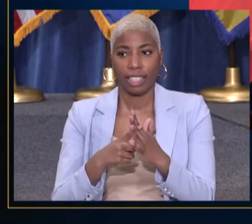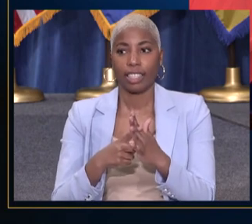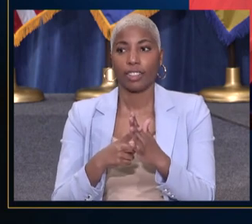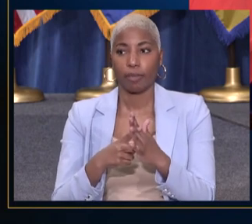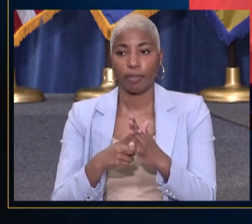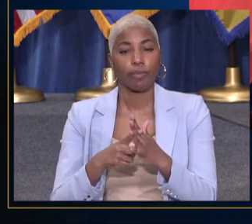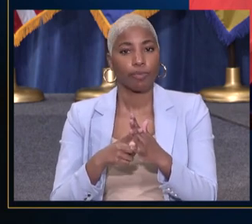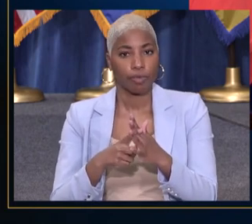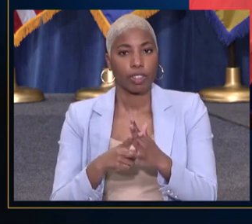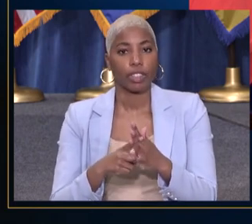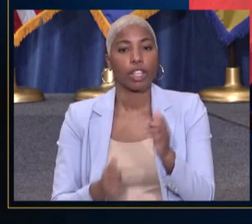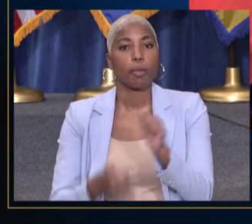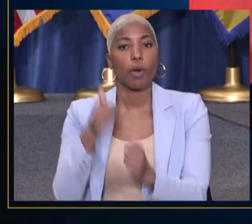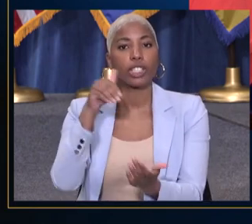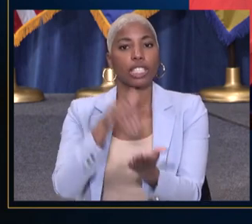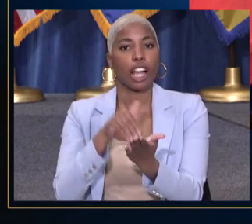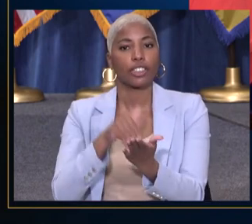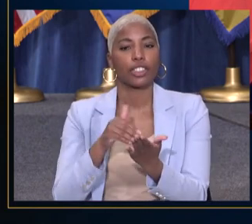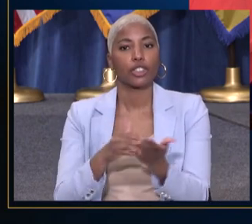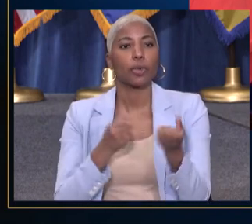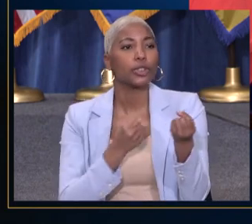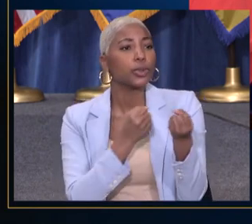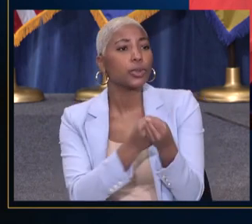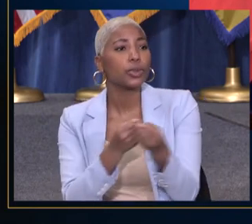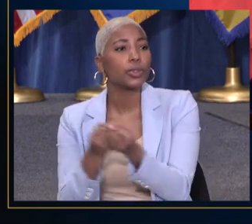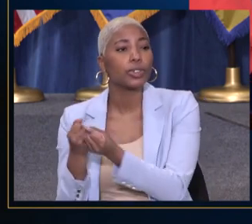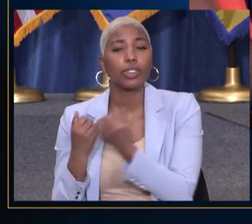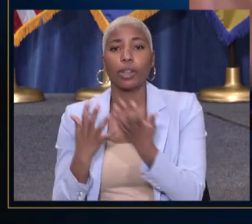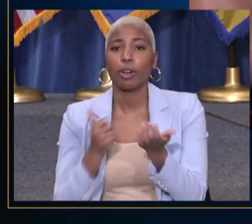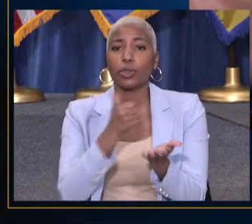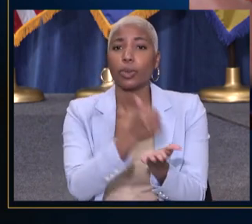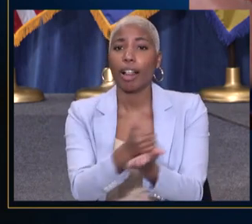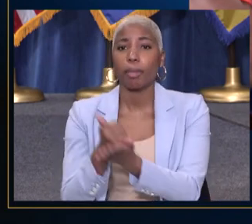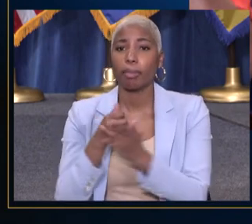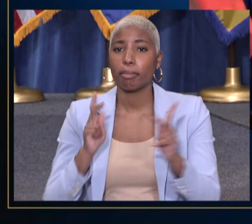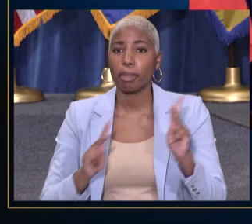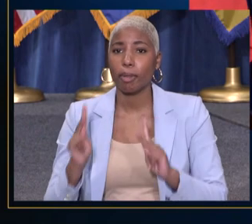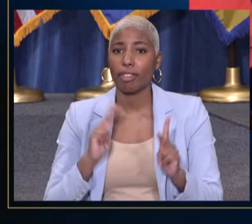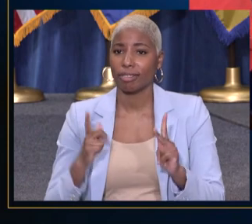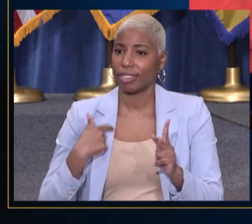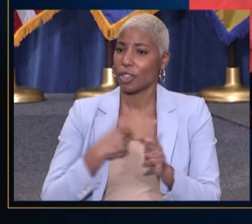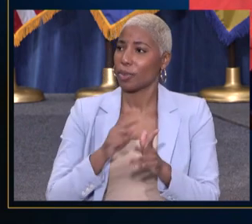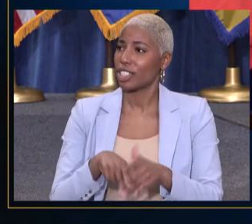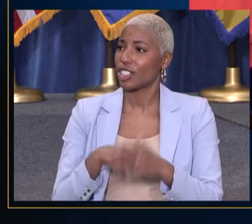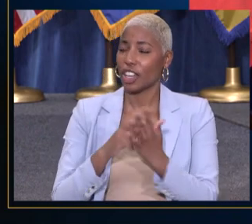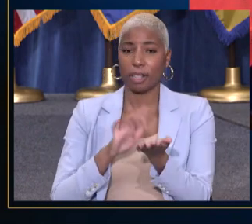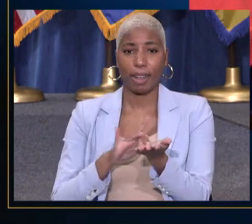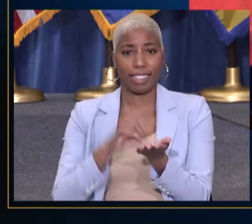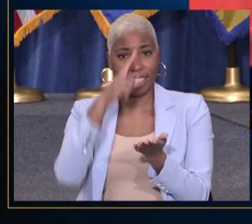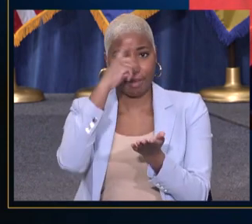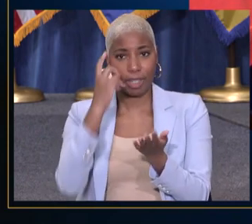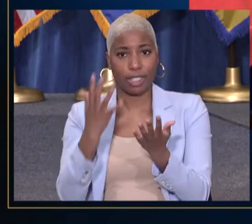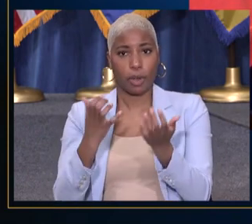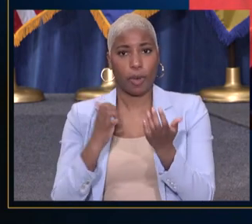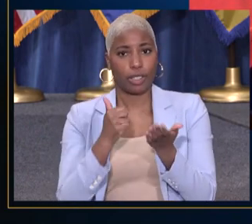of most doctors want to just help people, right? We go into medicine to help people. I think as an undergraduate